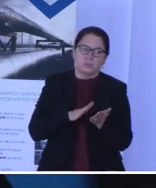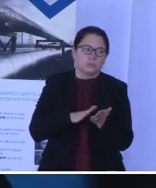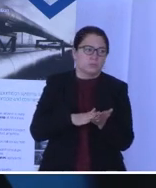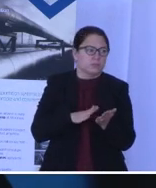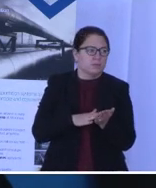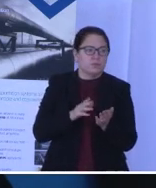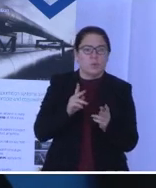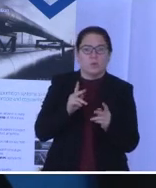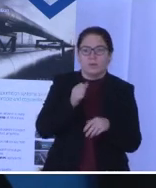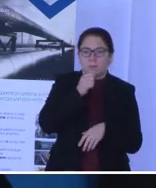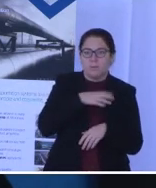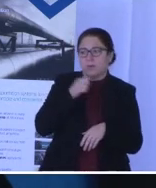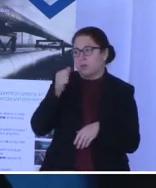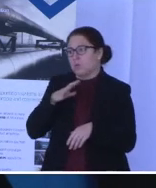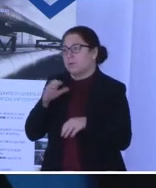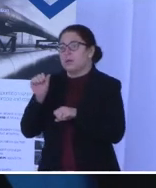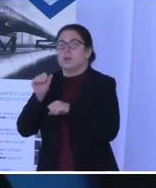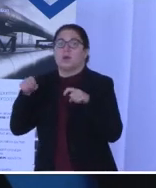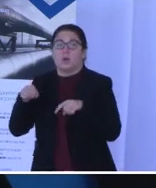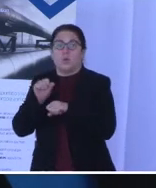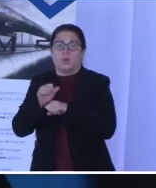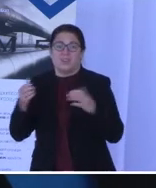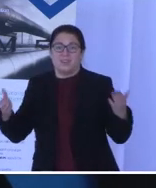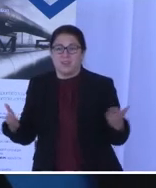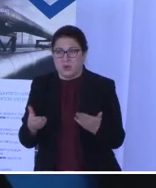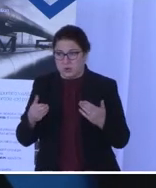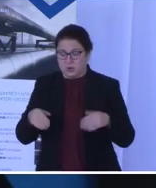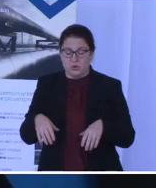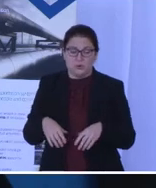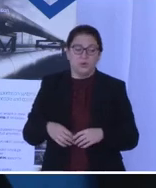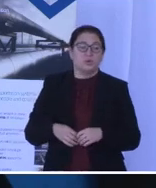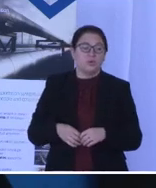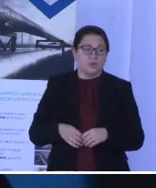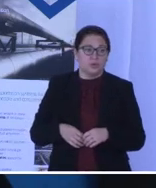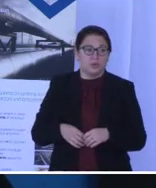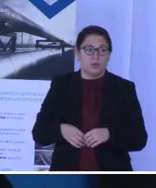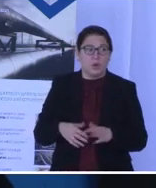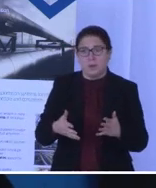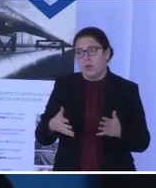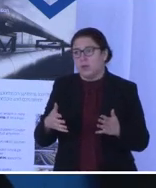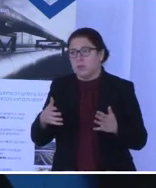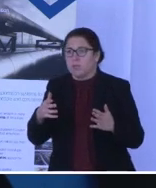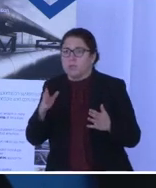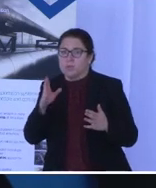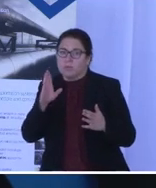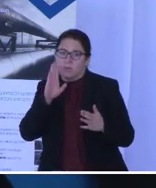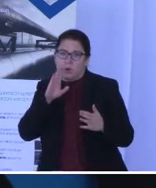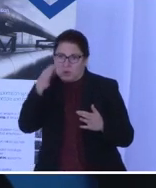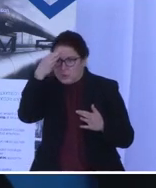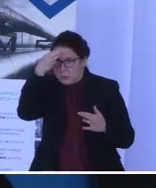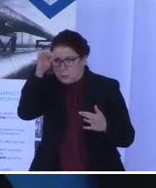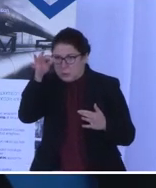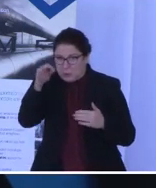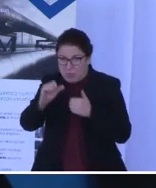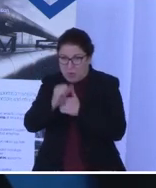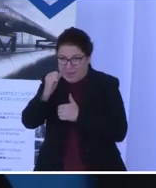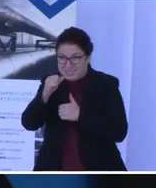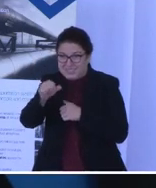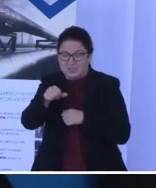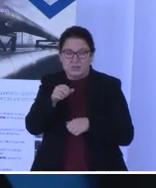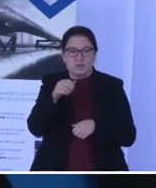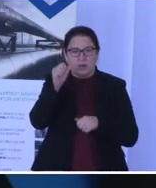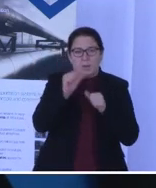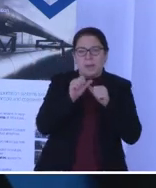agency. That's not to say we haven't had some close calls. We had, for example, in 2001, the